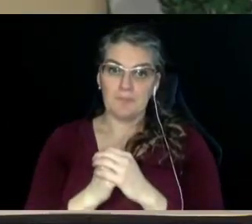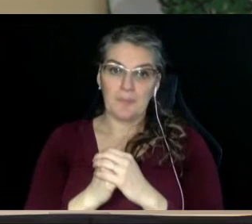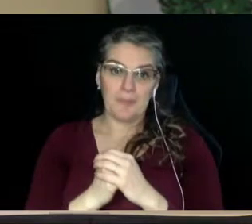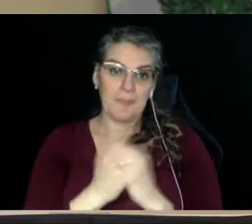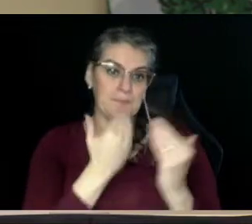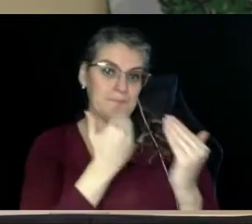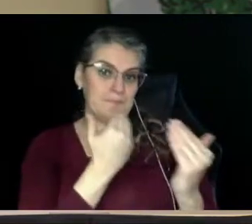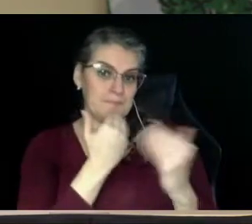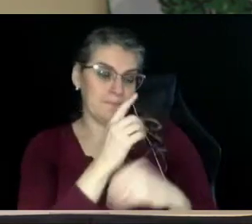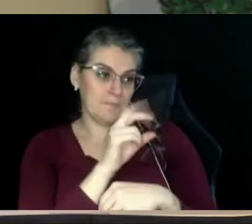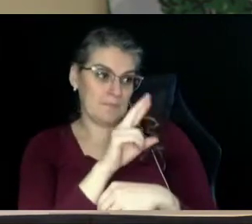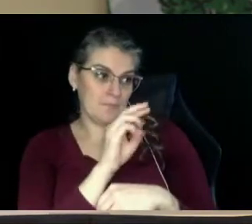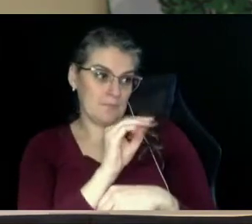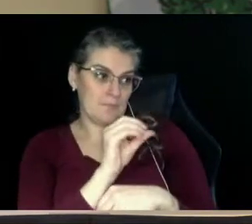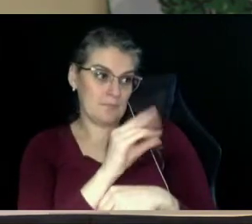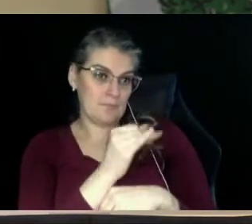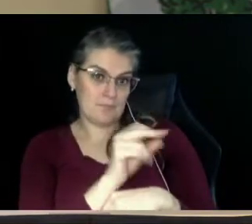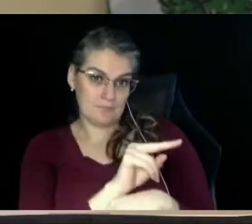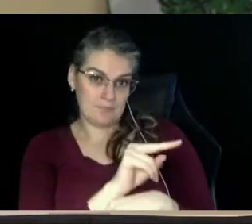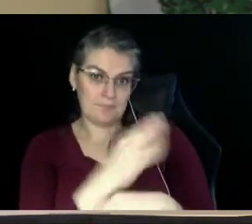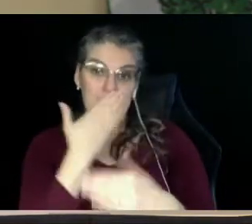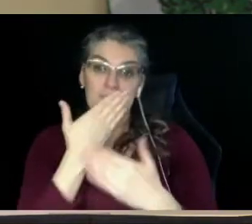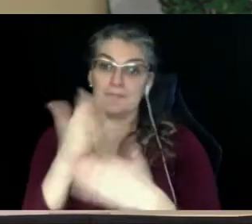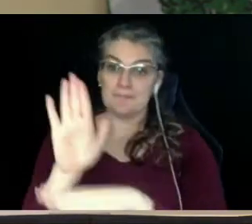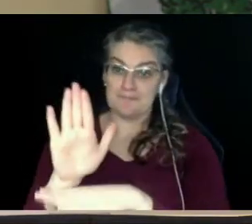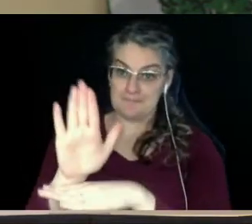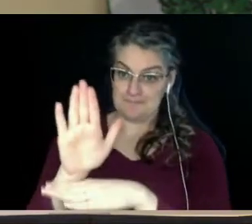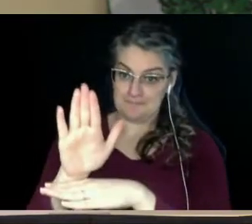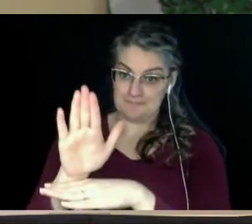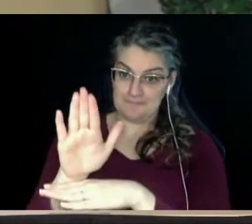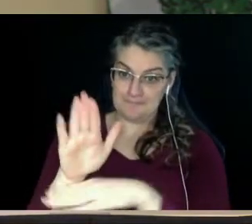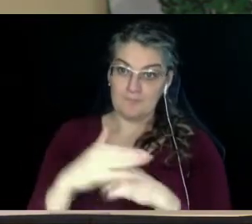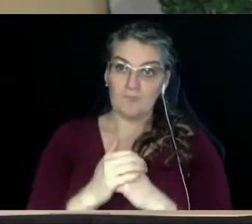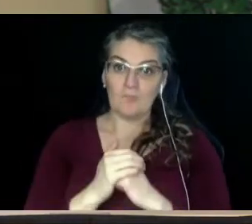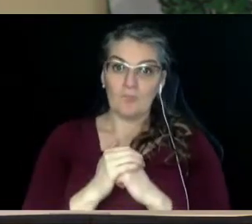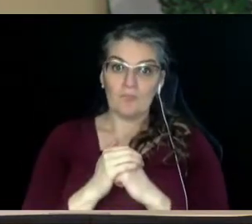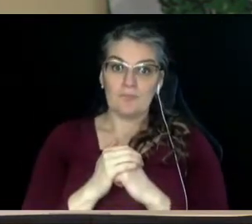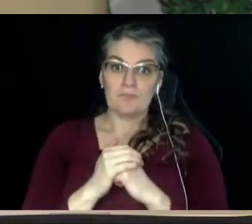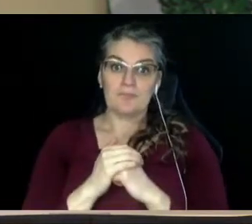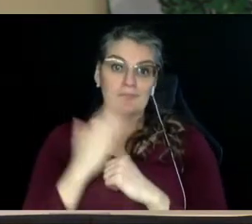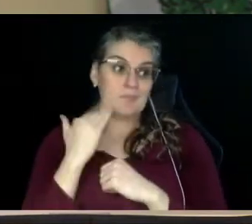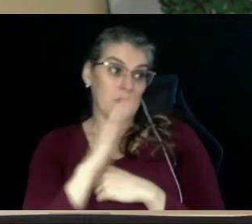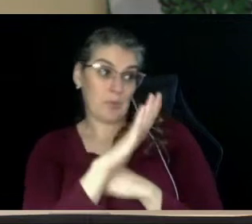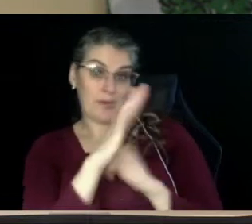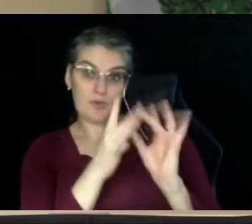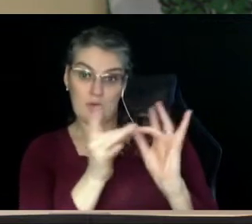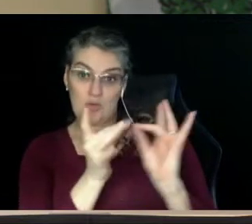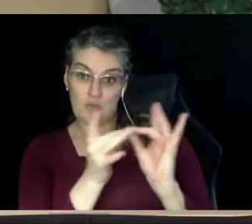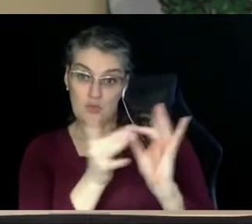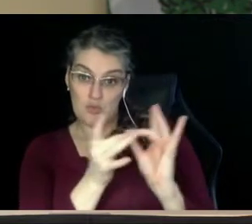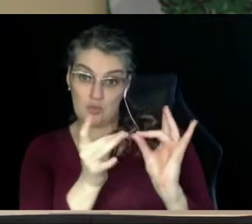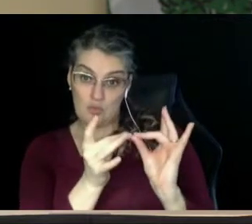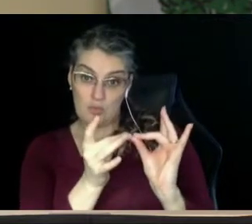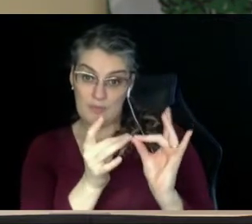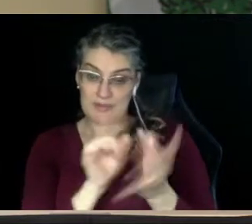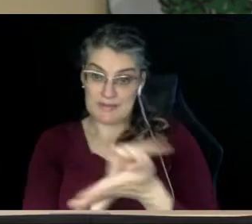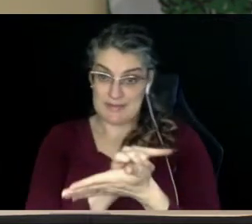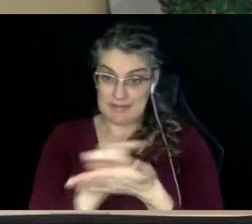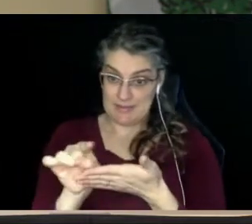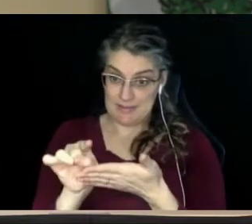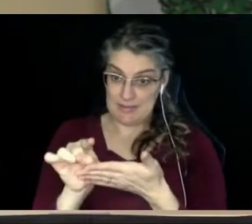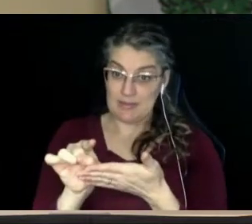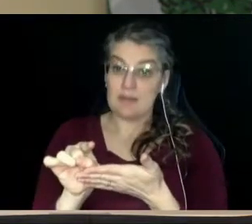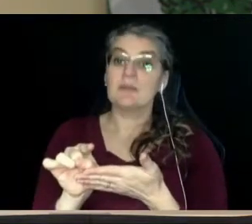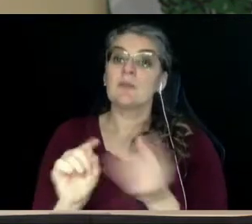Thank you, Dr. Morrison. Good afternoon, everyone. As Dr. Morrison mentioned, this week our vaccination clinics are scheduled